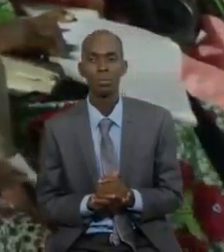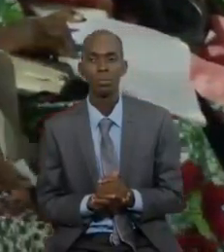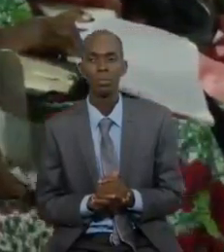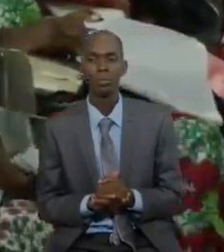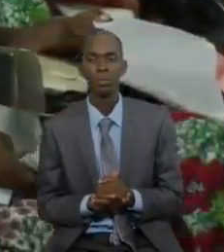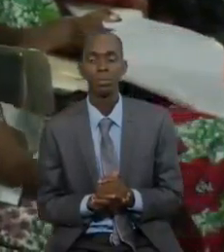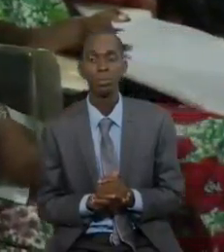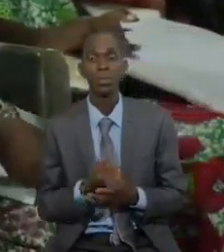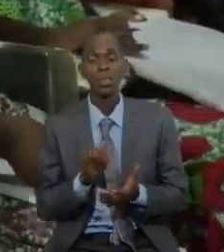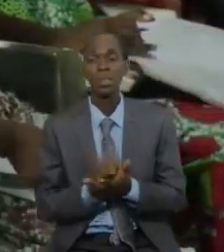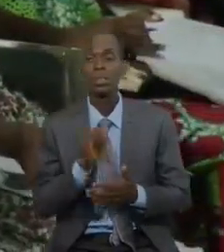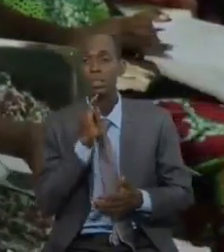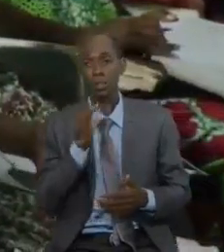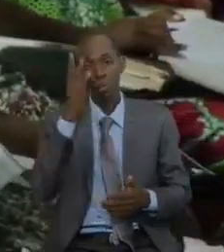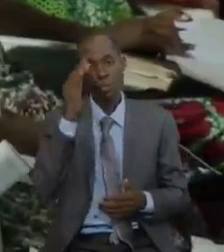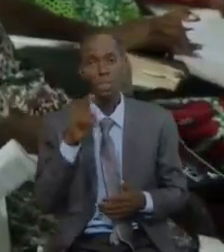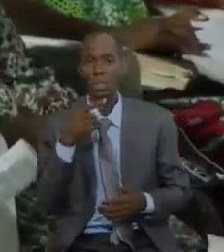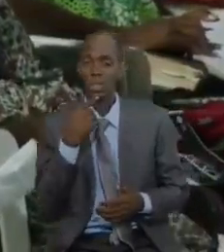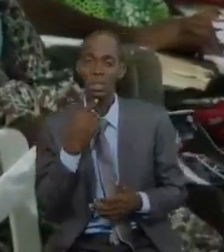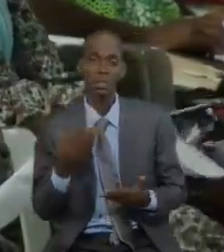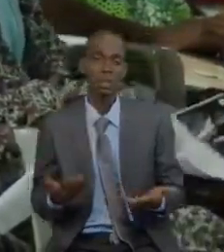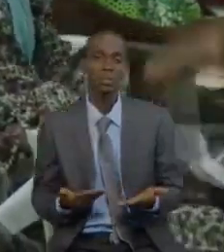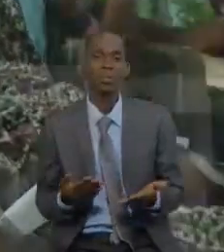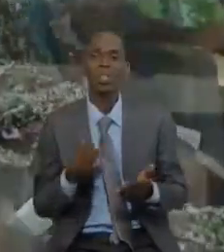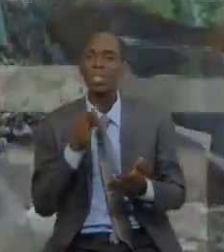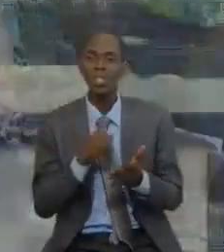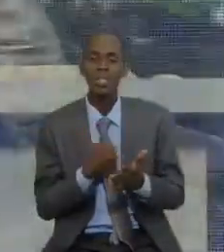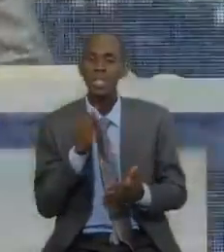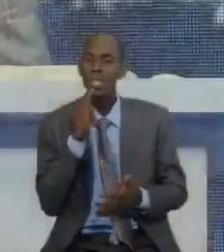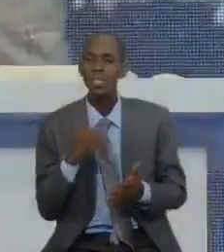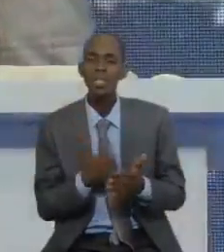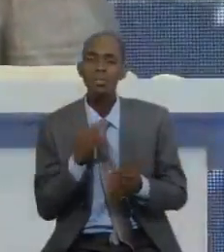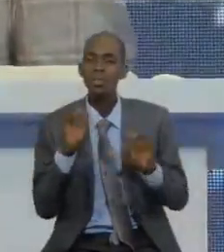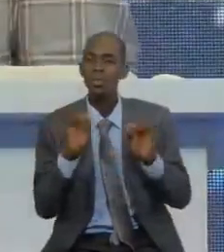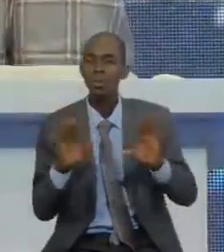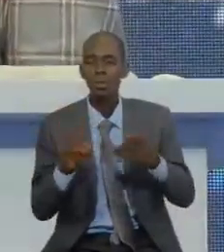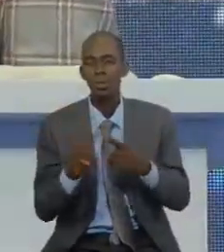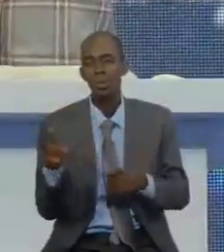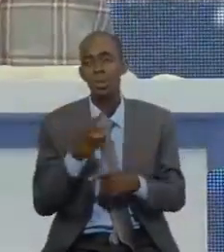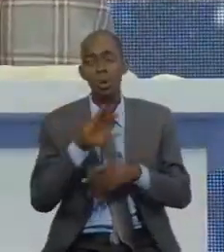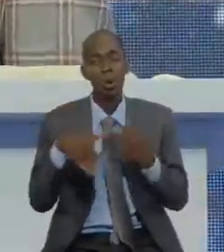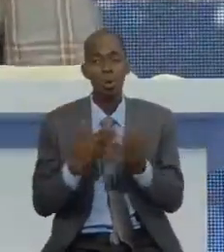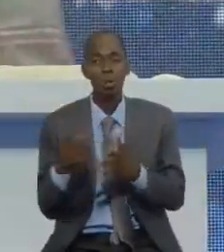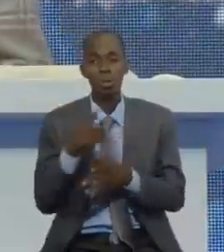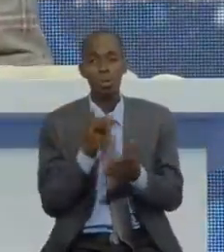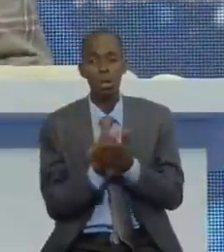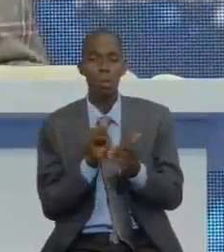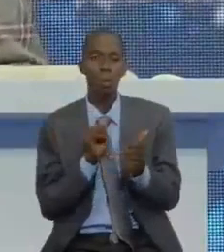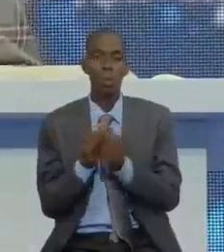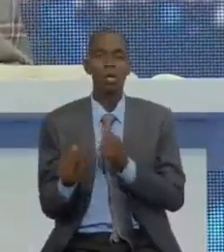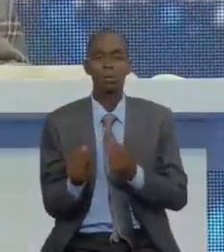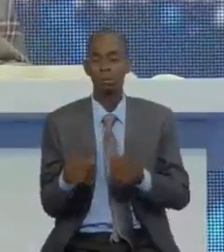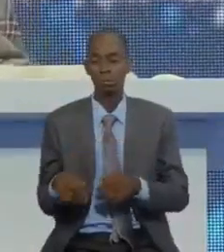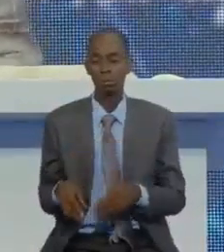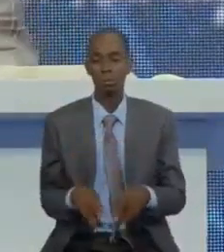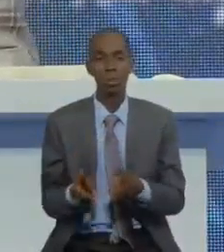That's why it says, is it nothing to you, all ye that pass by,